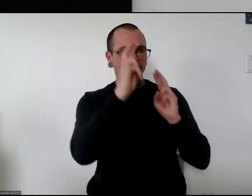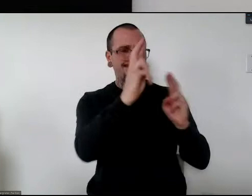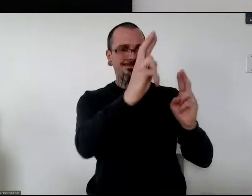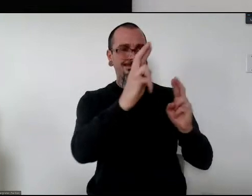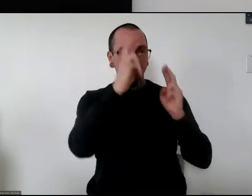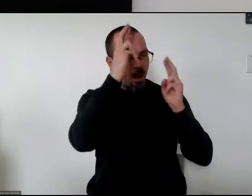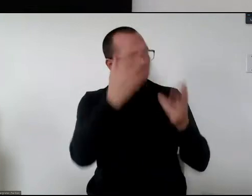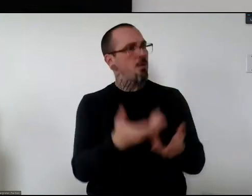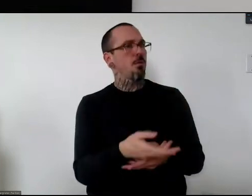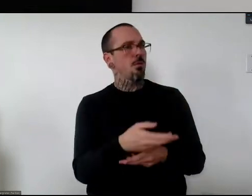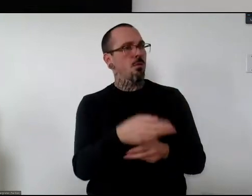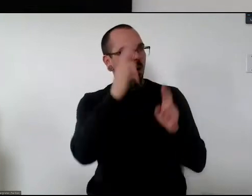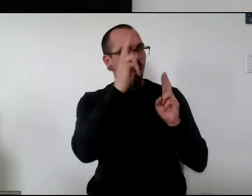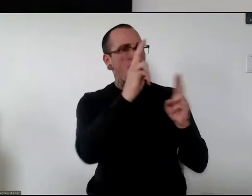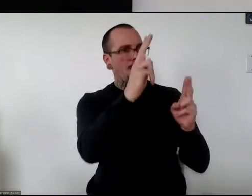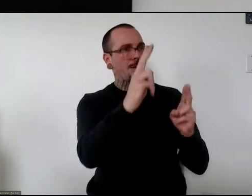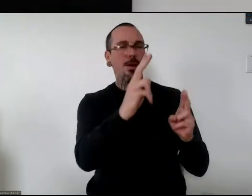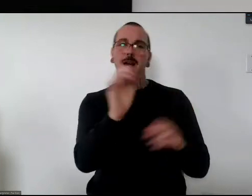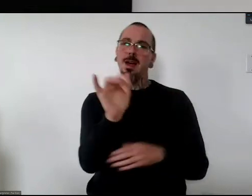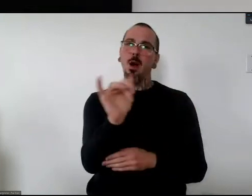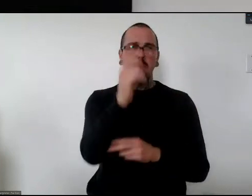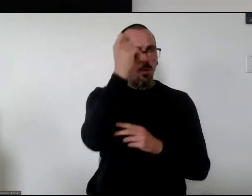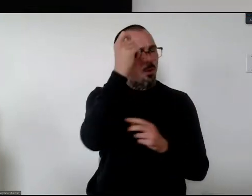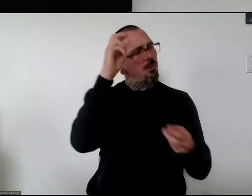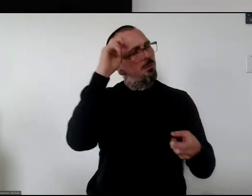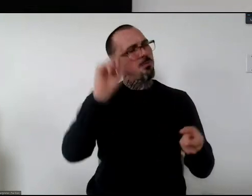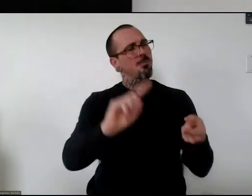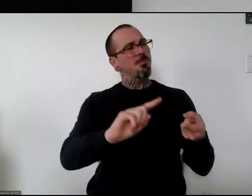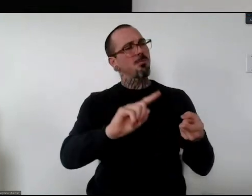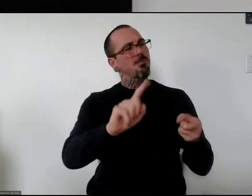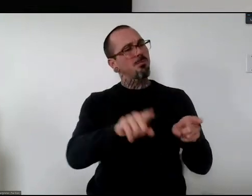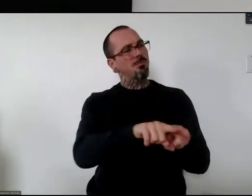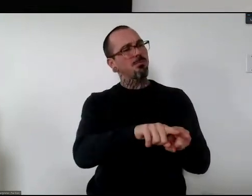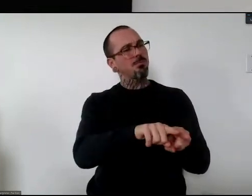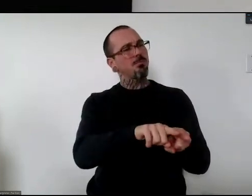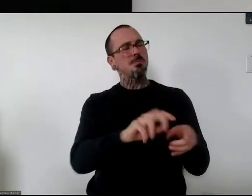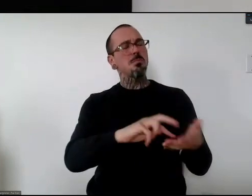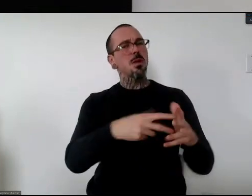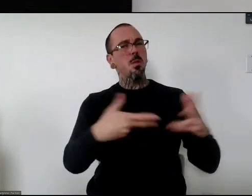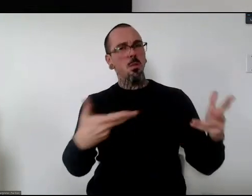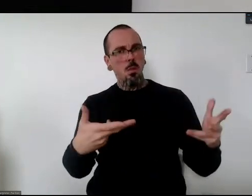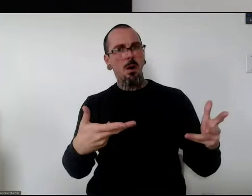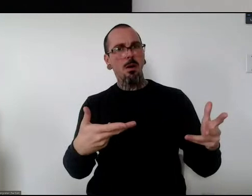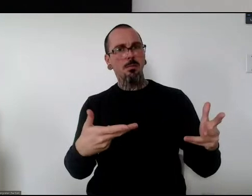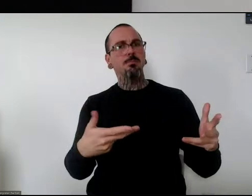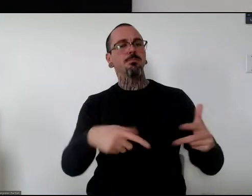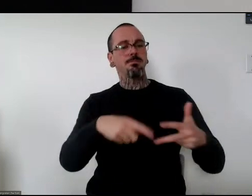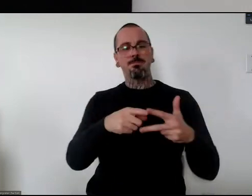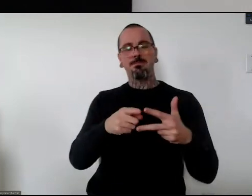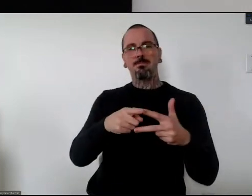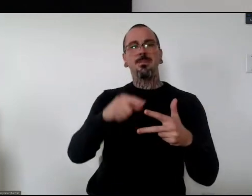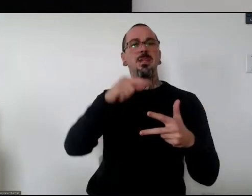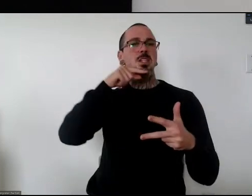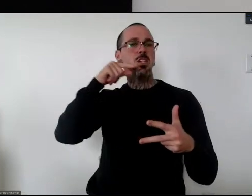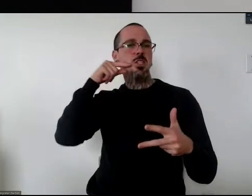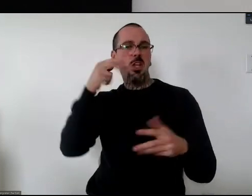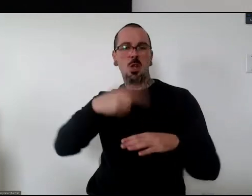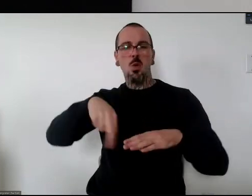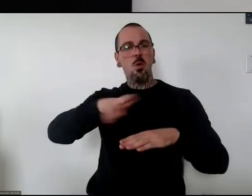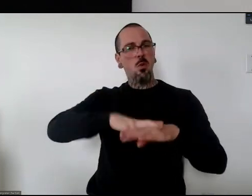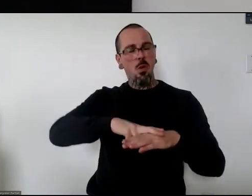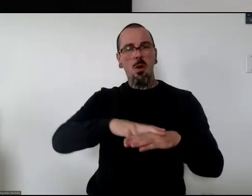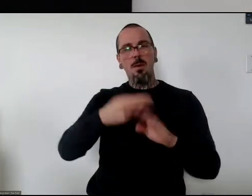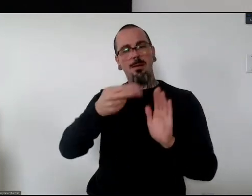understanding and validating consent; challenging gender norms and stereotyping, where we look to analyze expectations